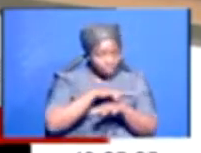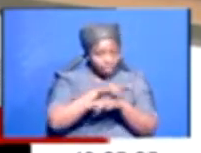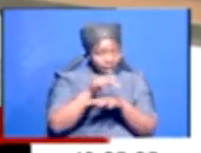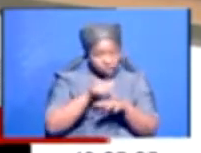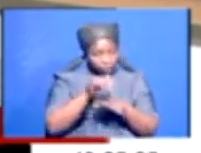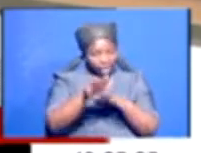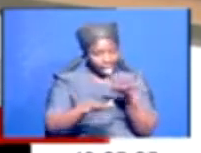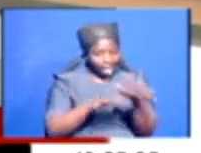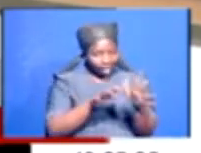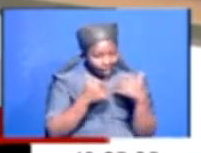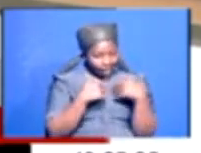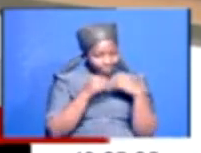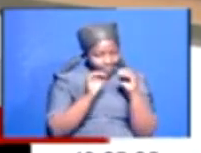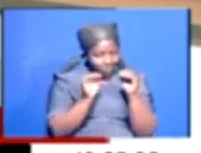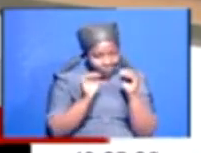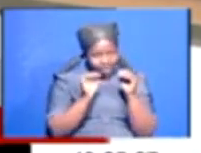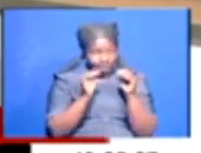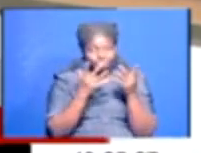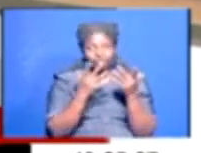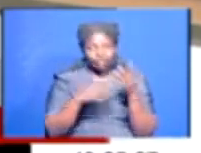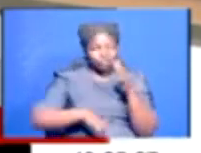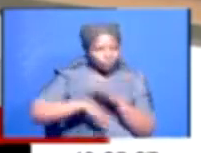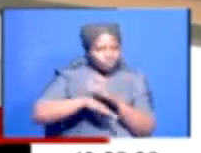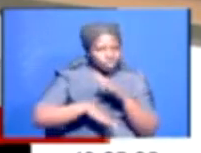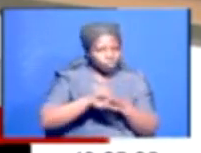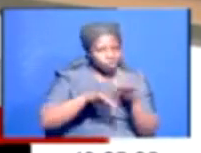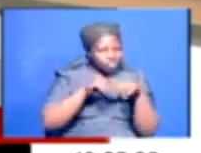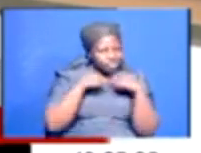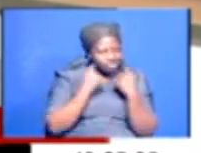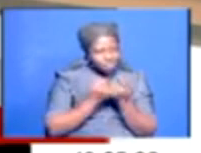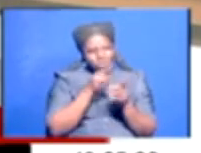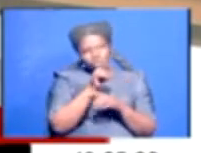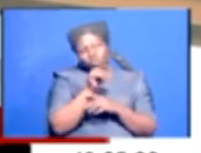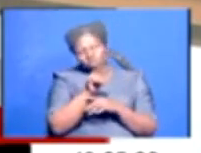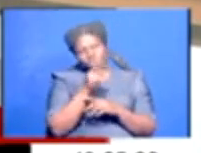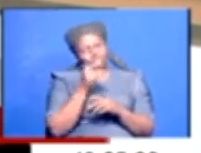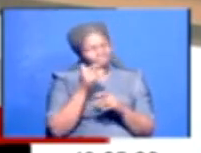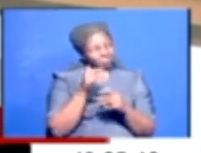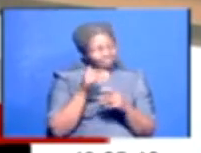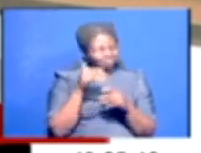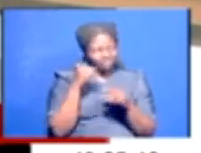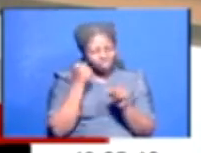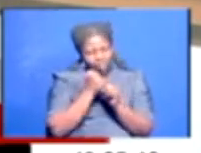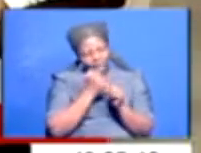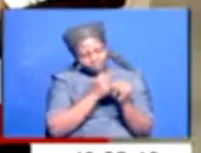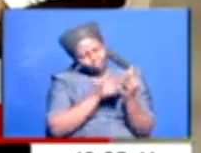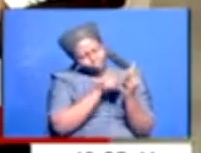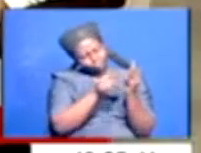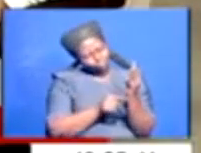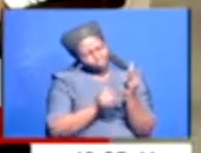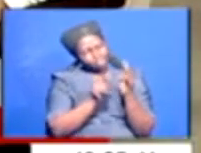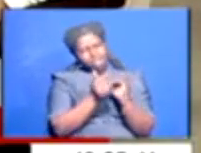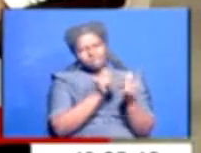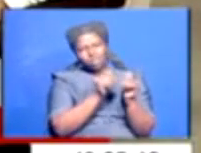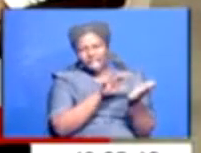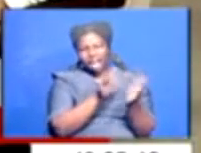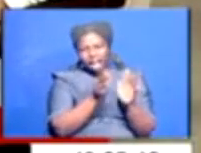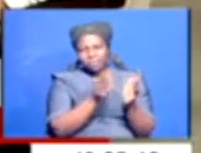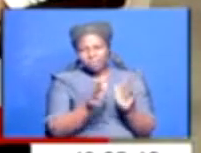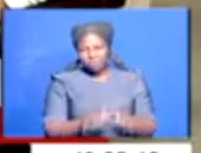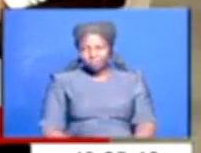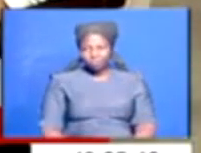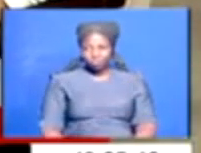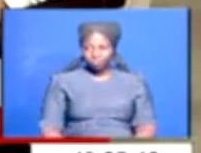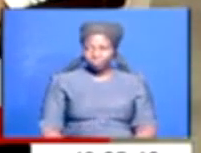How basically do you keep juggling all of these sports that you're in? Okay, to